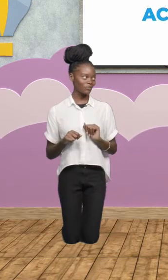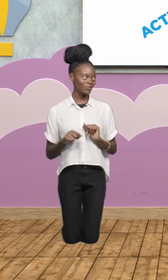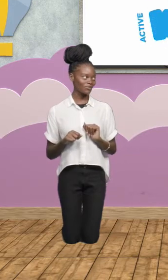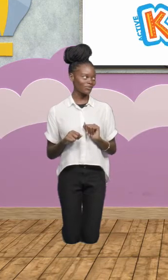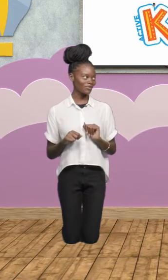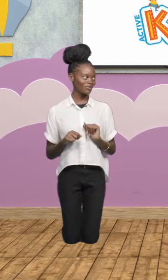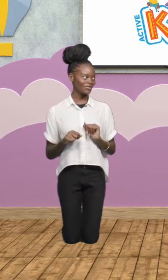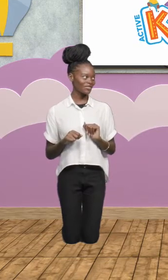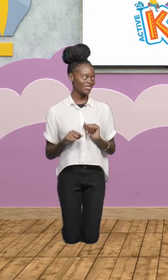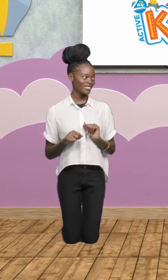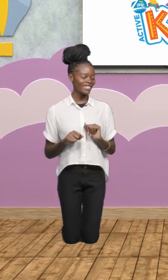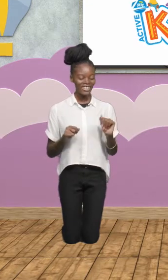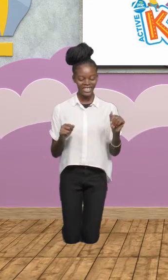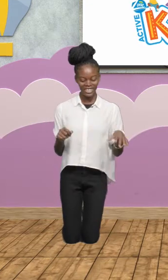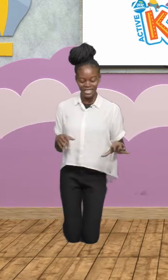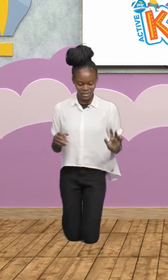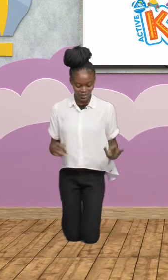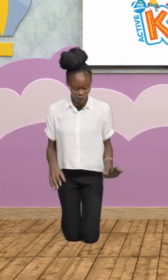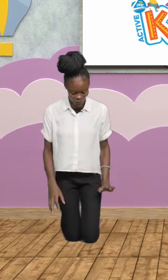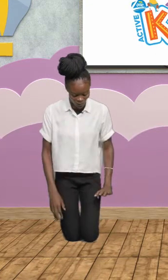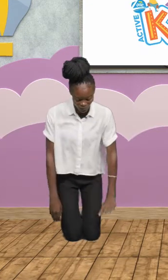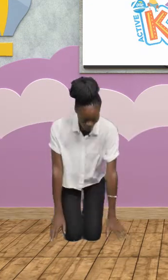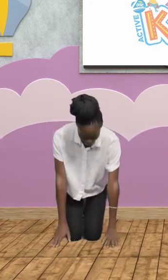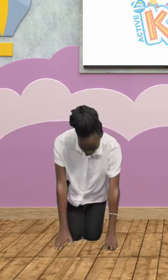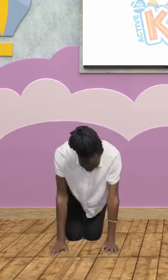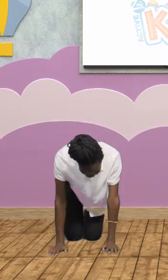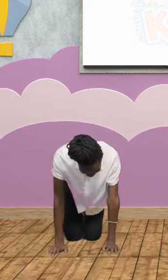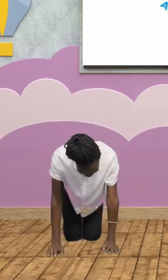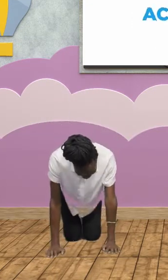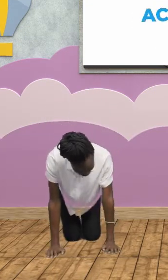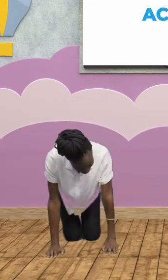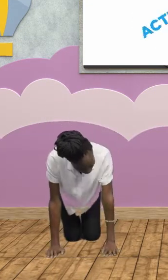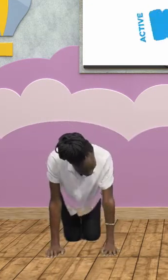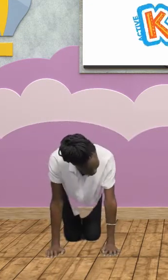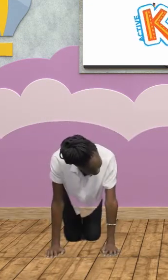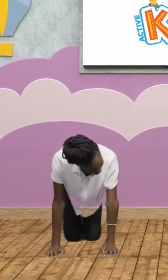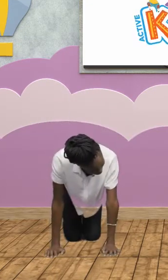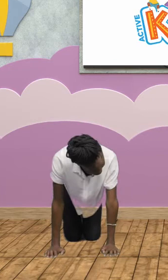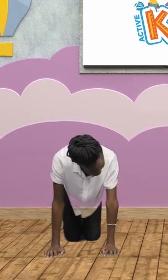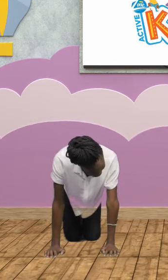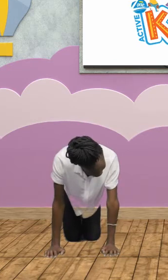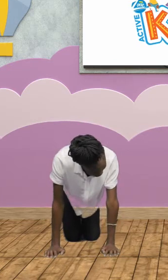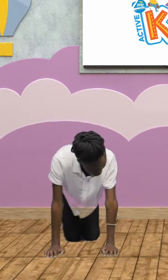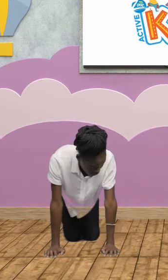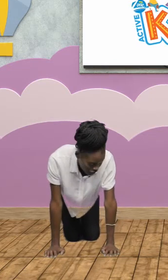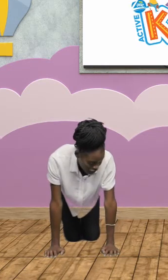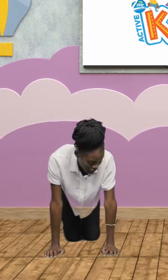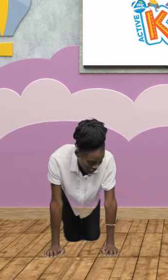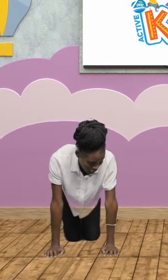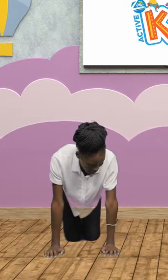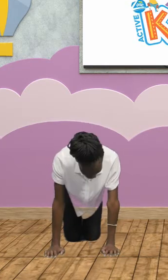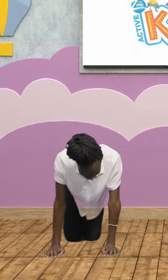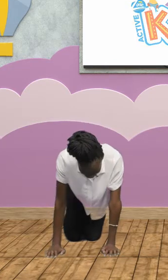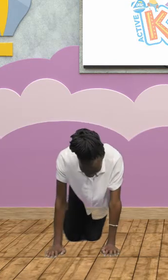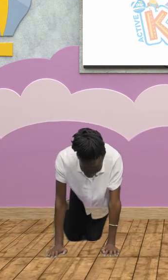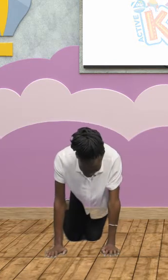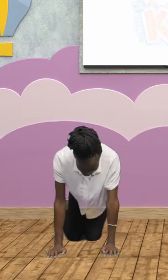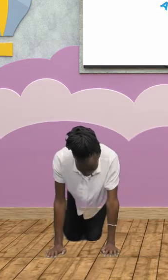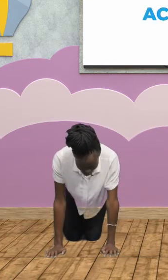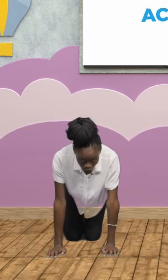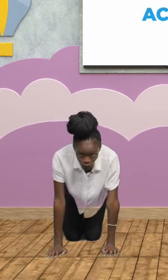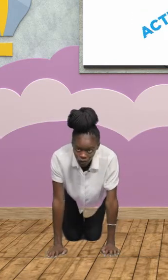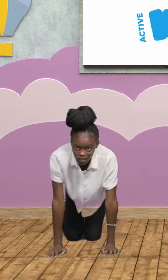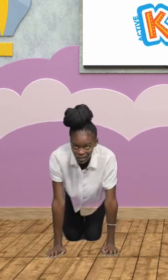dog. Wow, that's so nice. Okay, so we go like that. So a Okay. cat has 4 legs, Four and a legs. dog also has 4 legs. Yeah. So it's